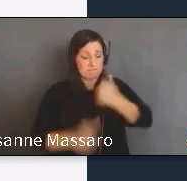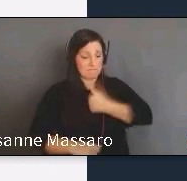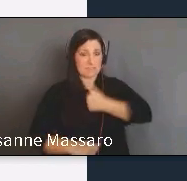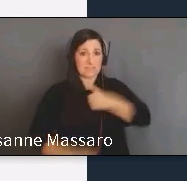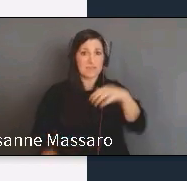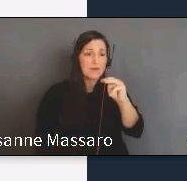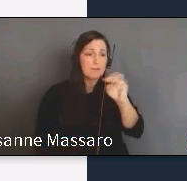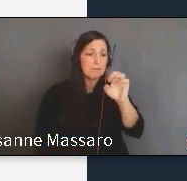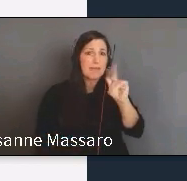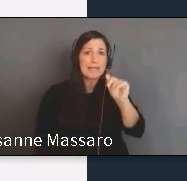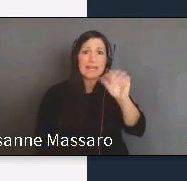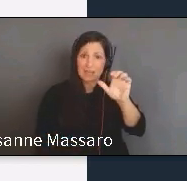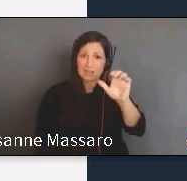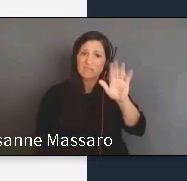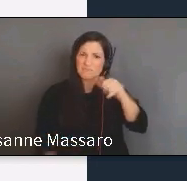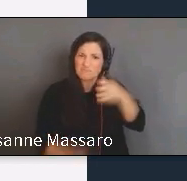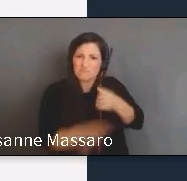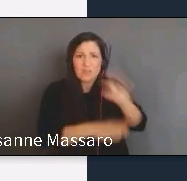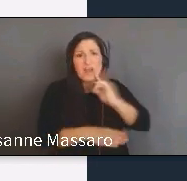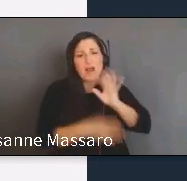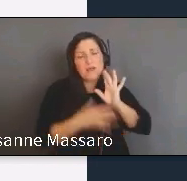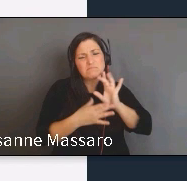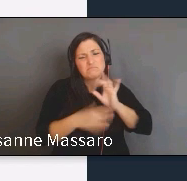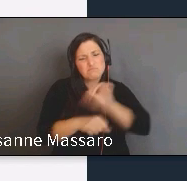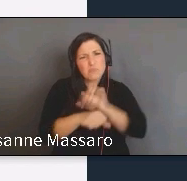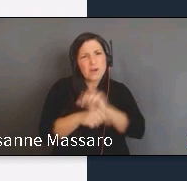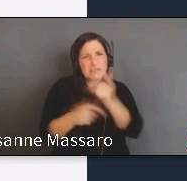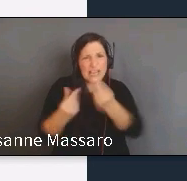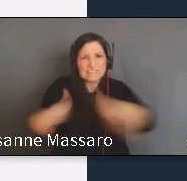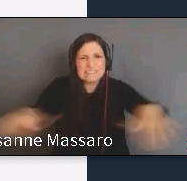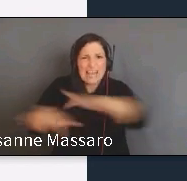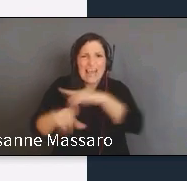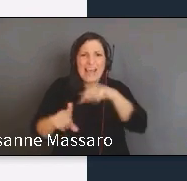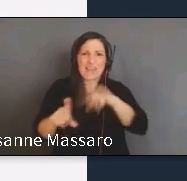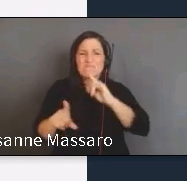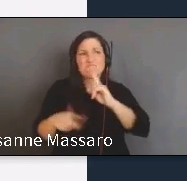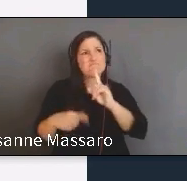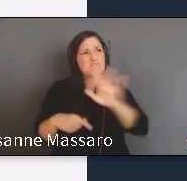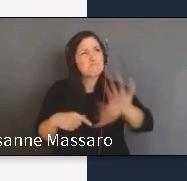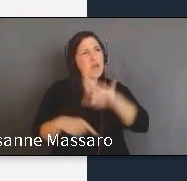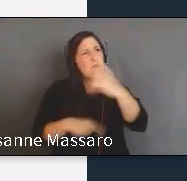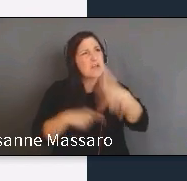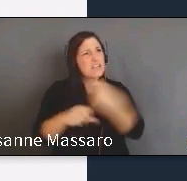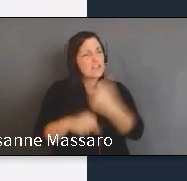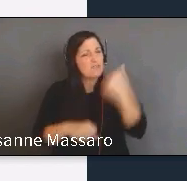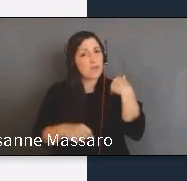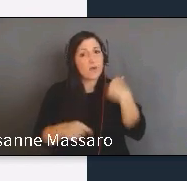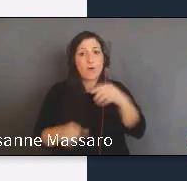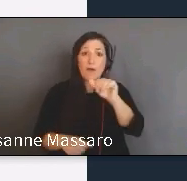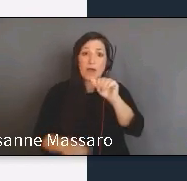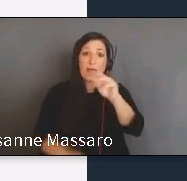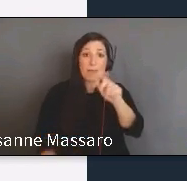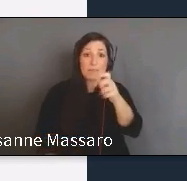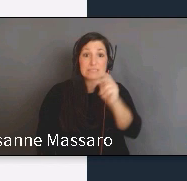was an on-site medical representative. About a year ago, I Amazon gave me the opportunity to change